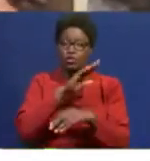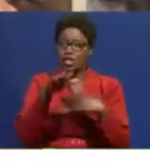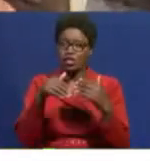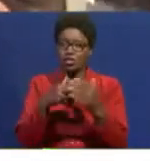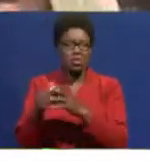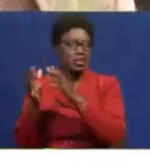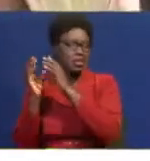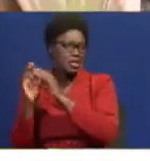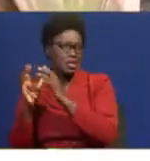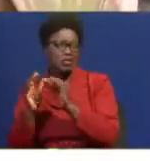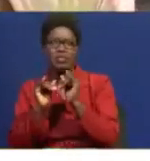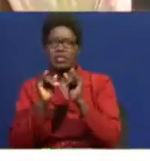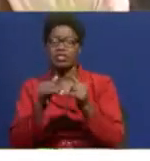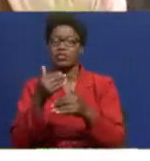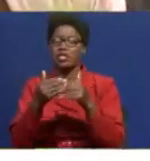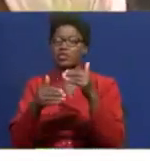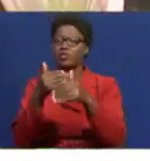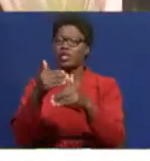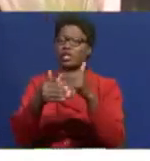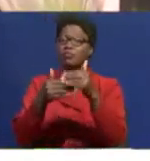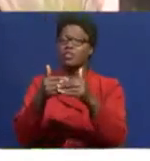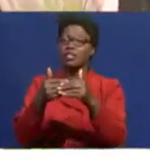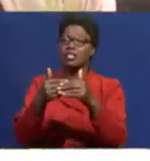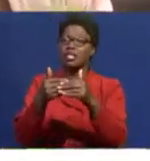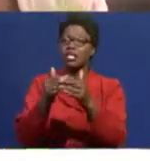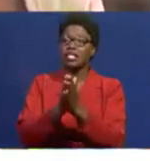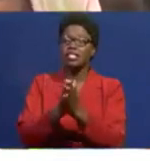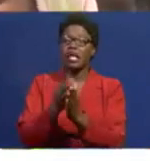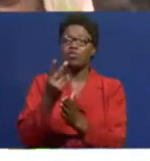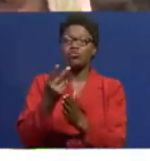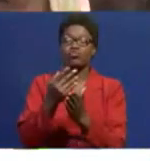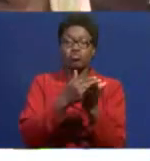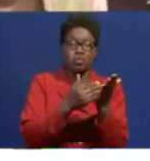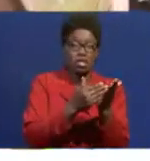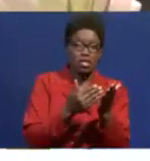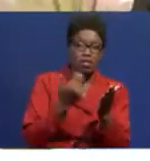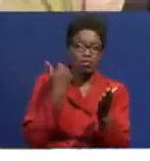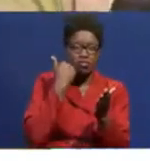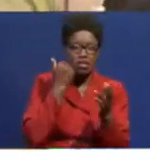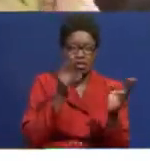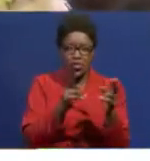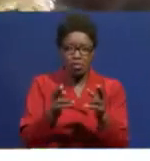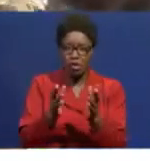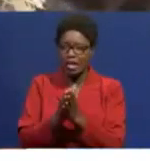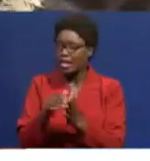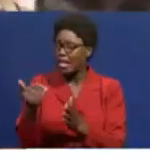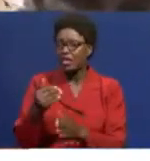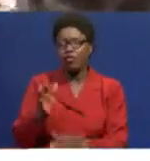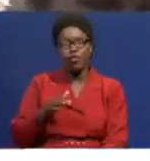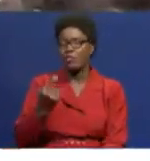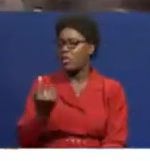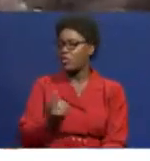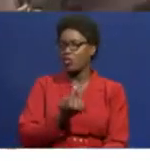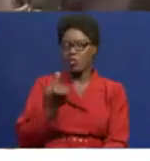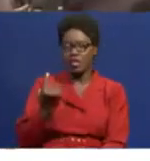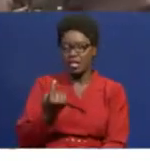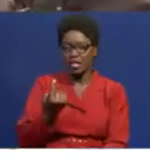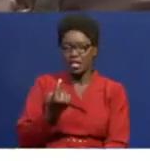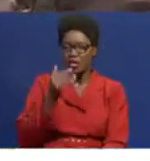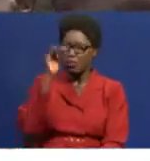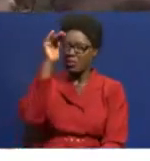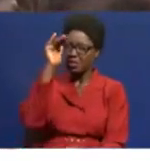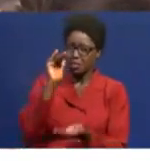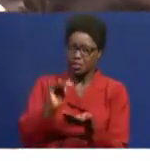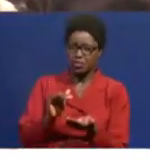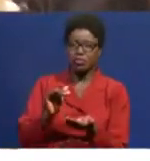hata Kilifi zile mpya tunajenga zote tunaweka theater mbili ya wagonjwa kawaida na moja tu ya mama wazazi ili tupunguze